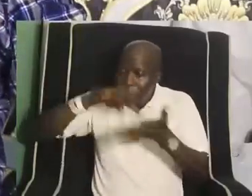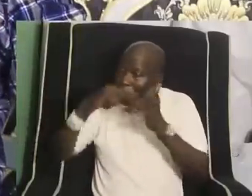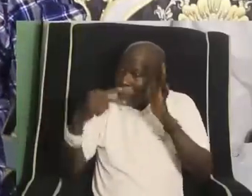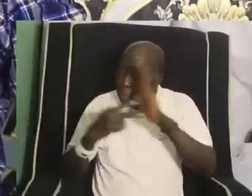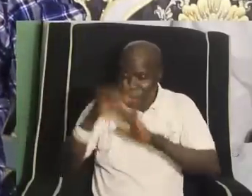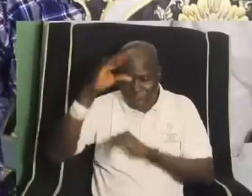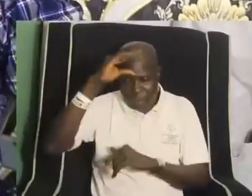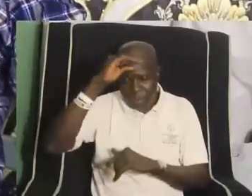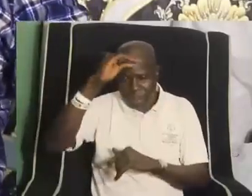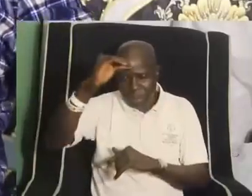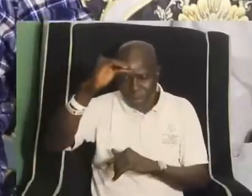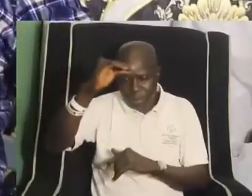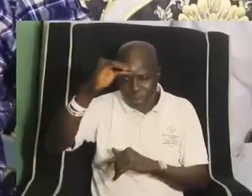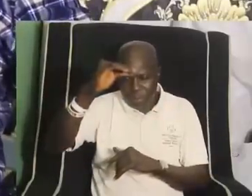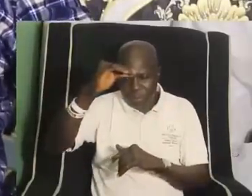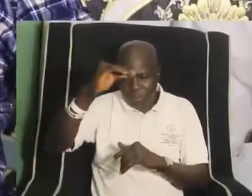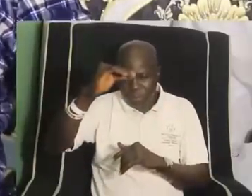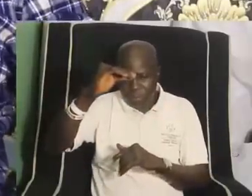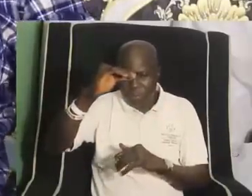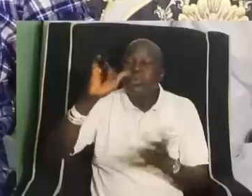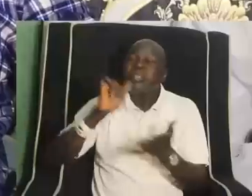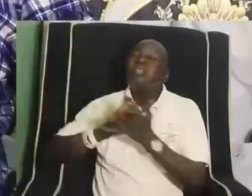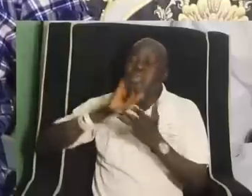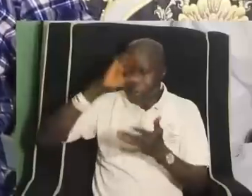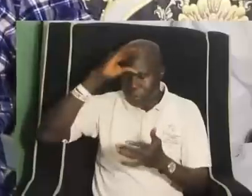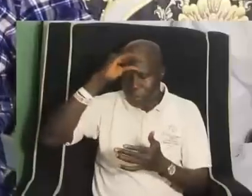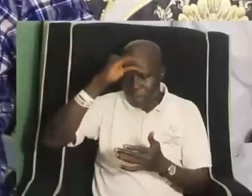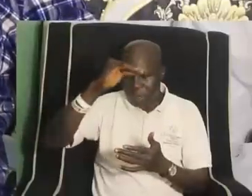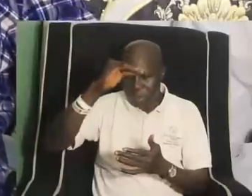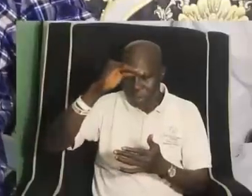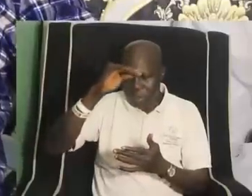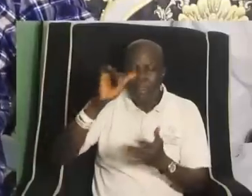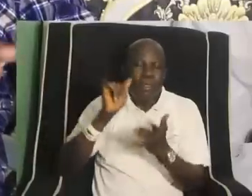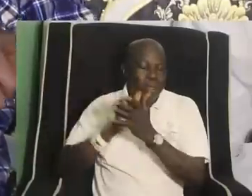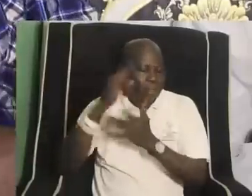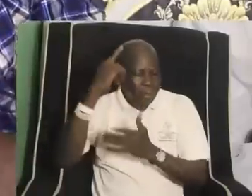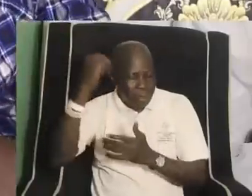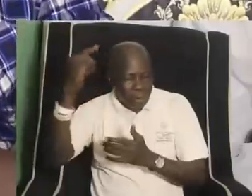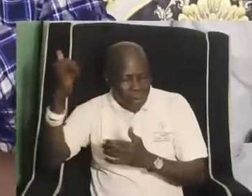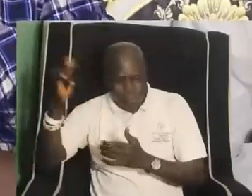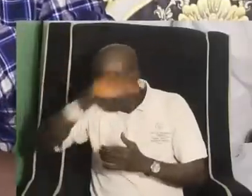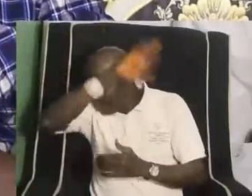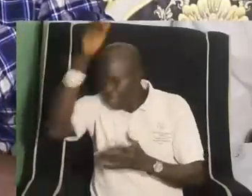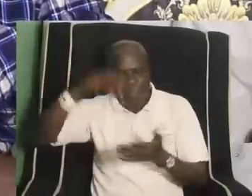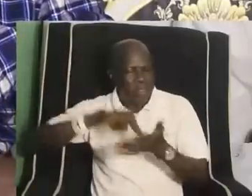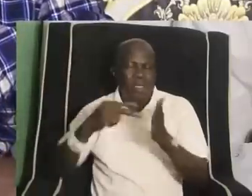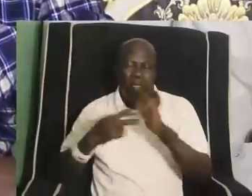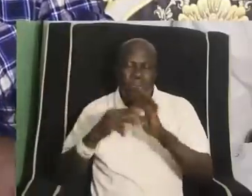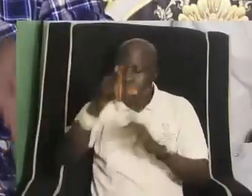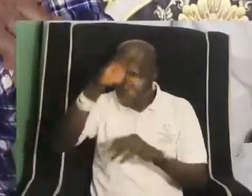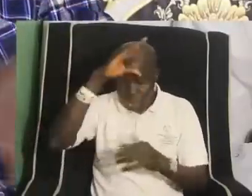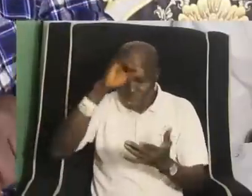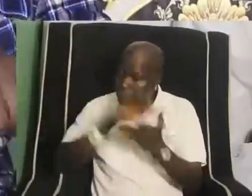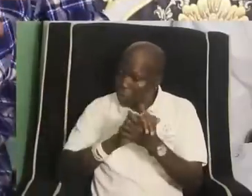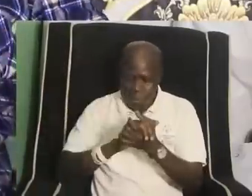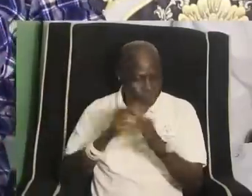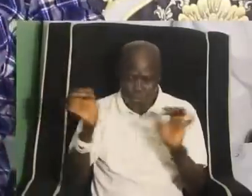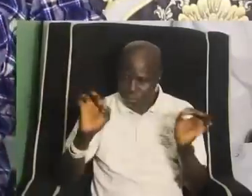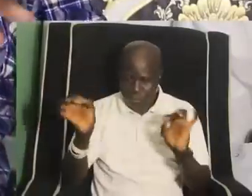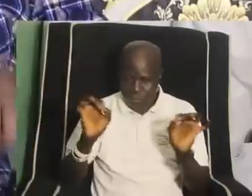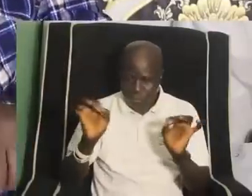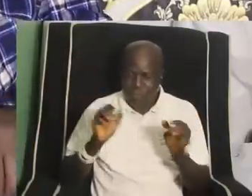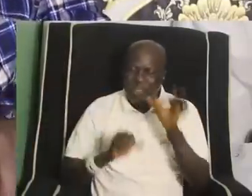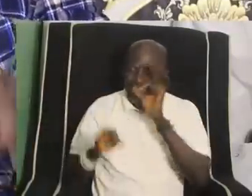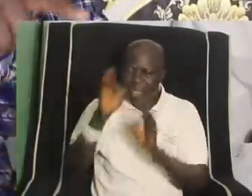doesn't do any other thing. He's a man. He's a man. Allah yo sopo ko. That dream did not say he's a husband. Toba ti ri